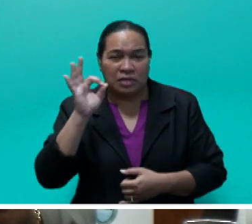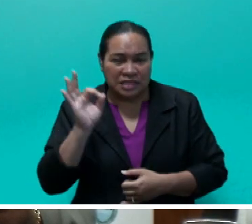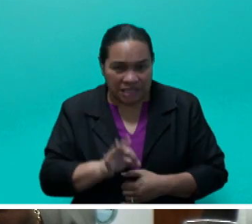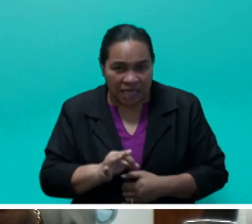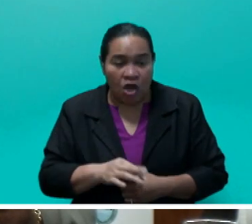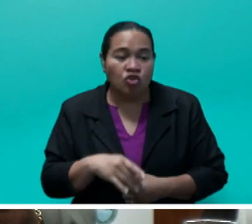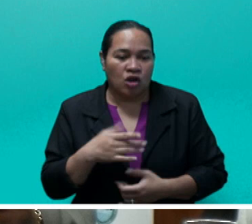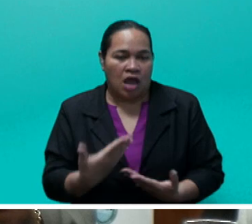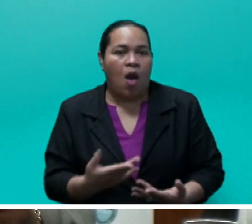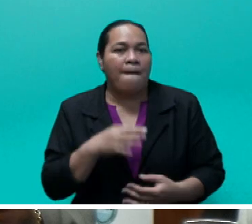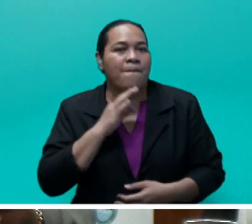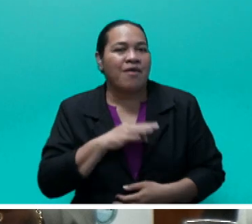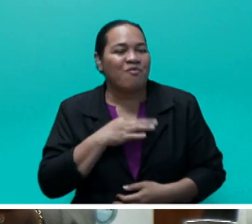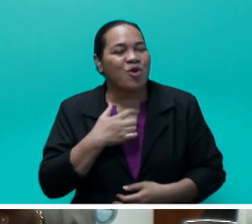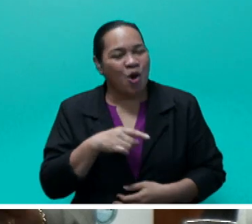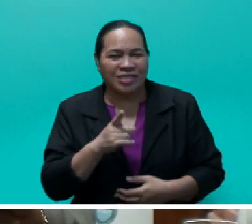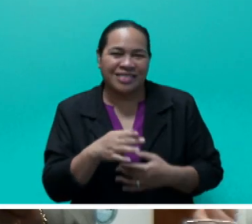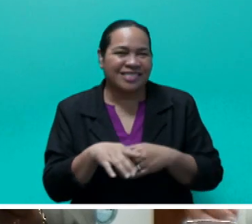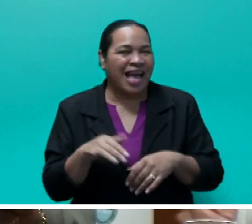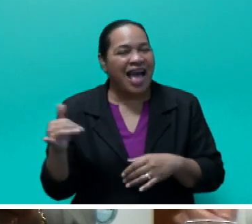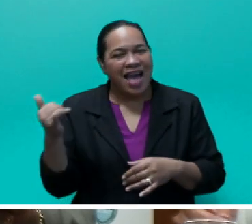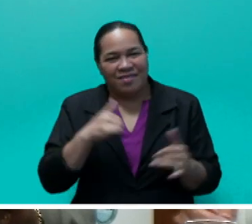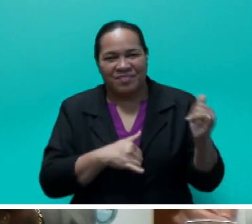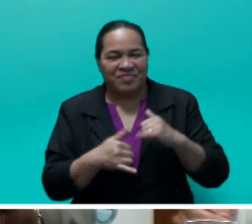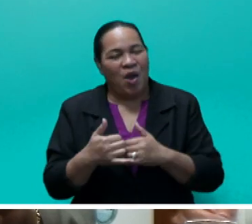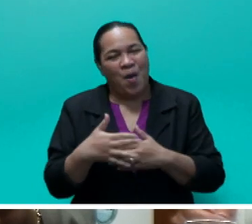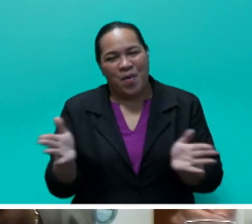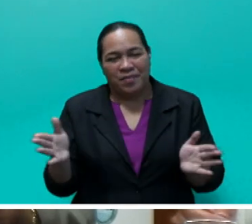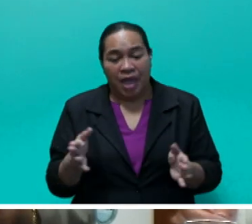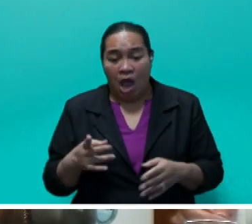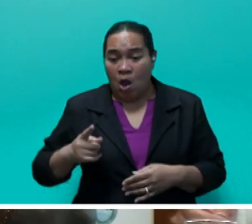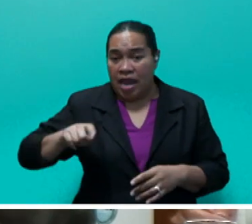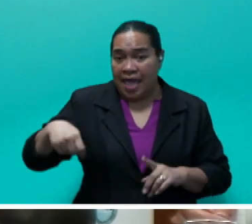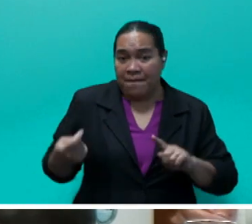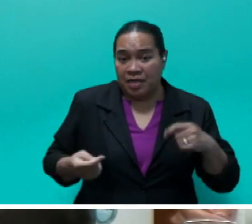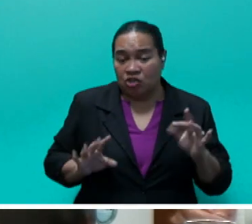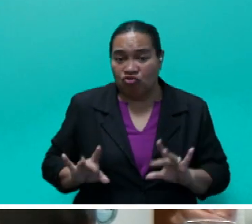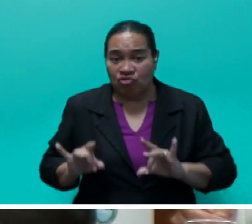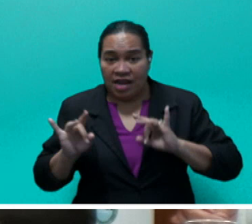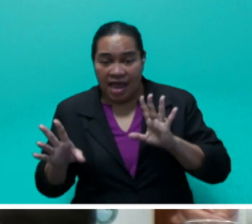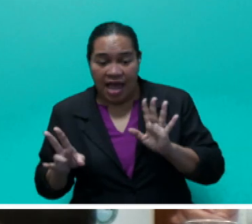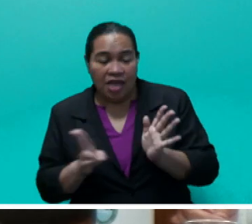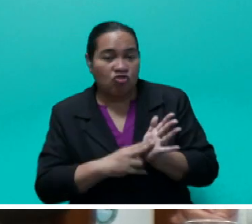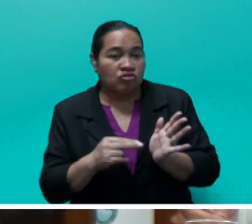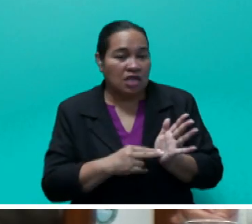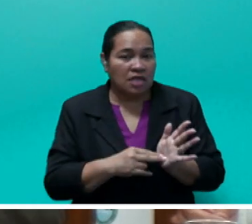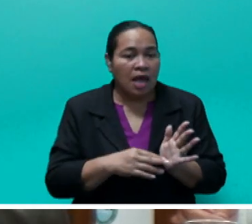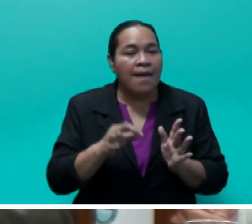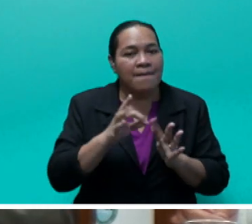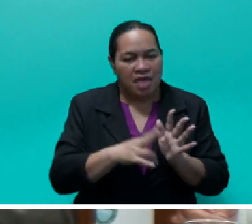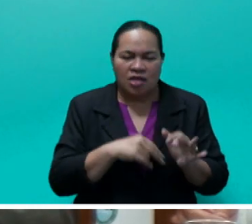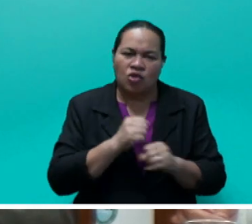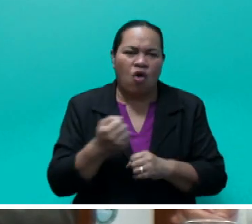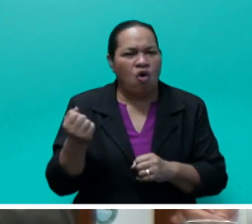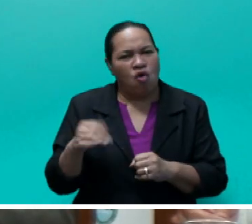the benefits of open skies. Our neighbors, Australia, New Zealand, and Papua New Guinea, have adopted open skies